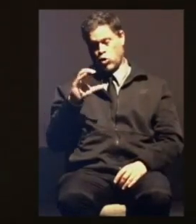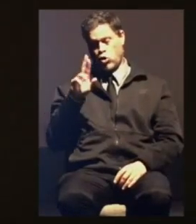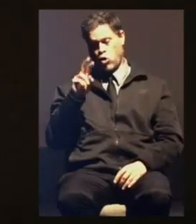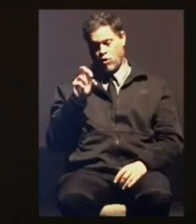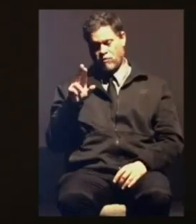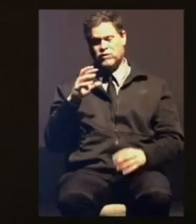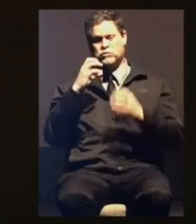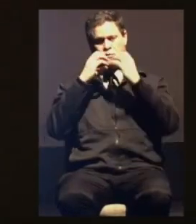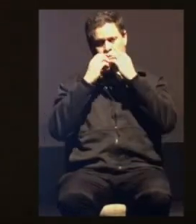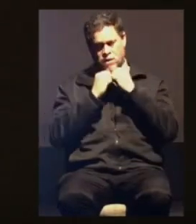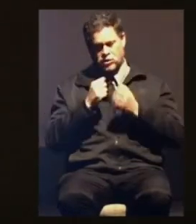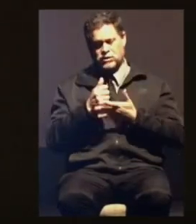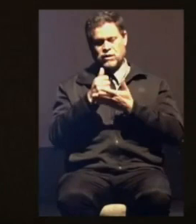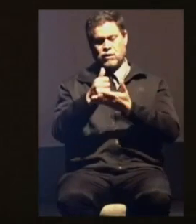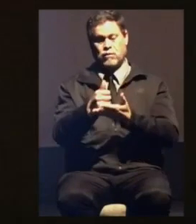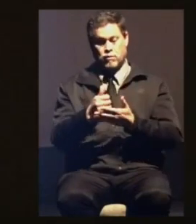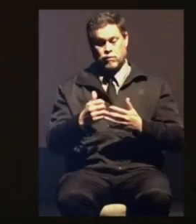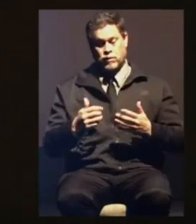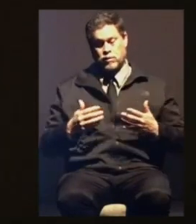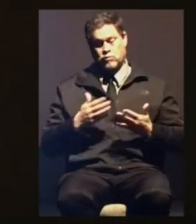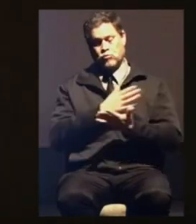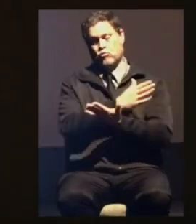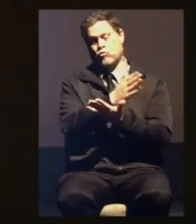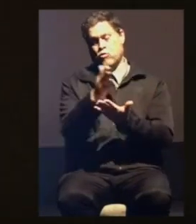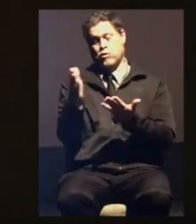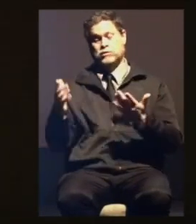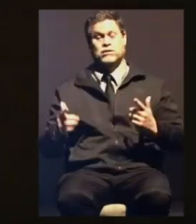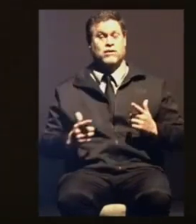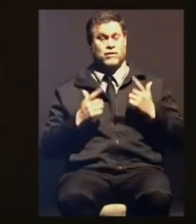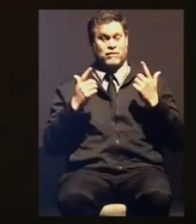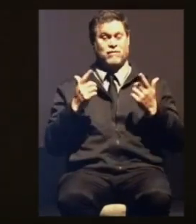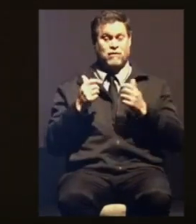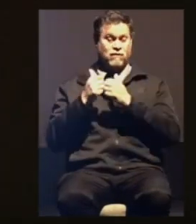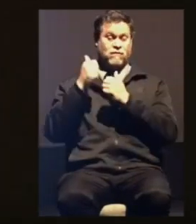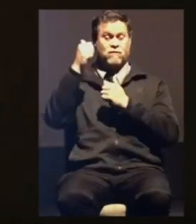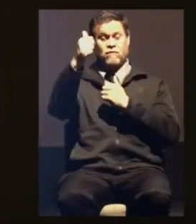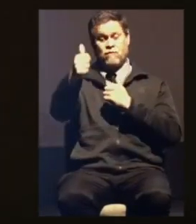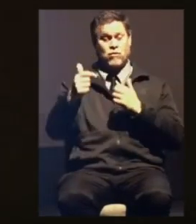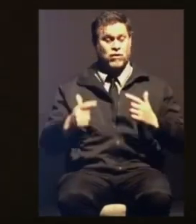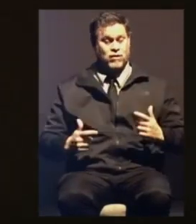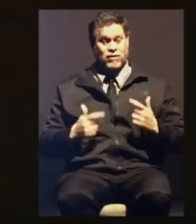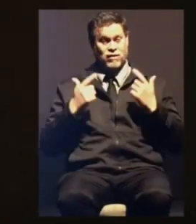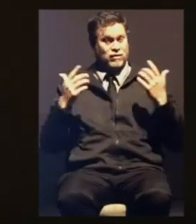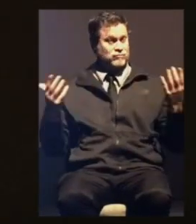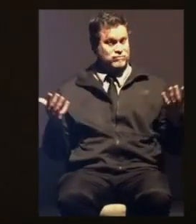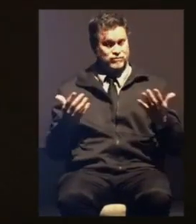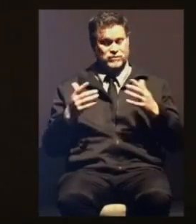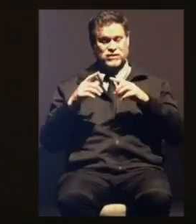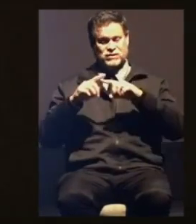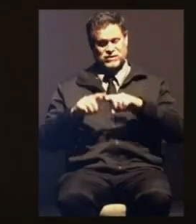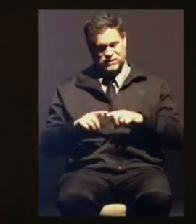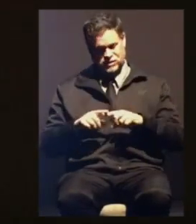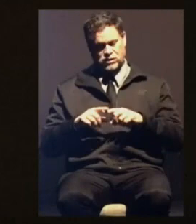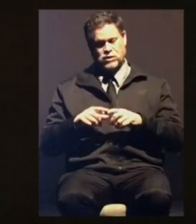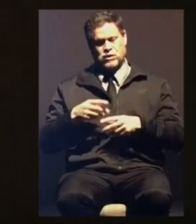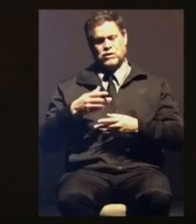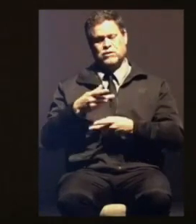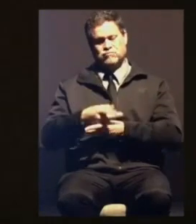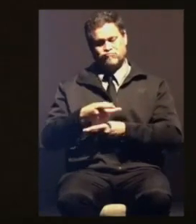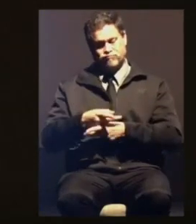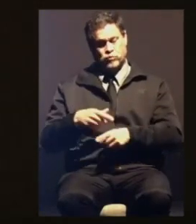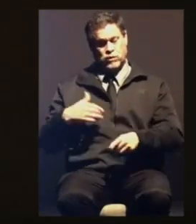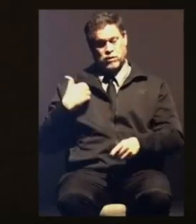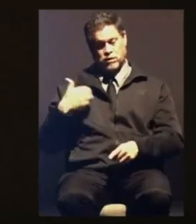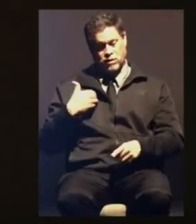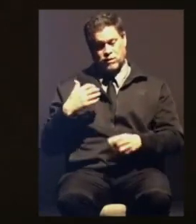with passion and helping across the lifespan. So how far you go in life depends on you being tender with the young,